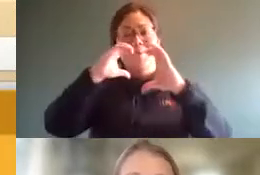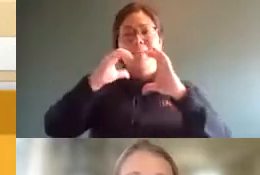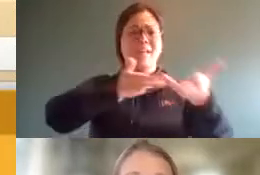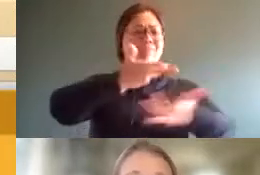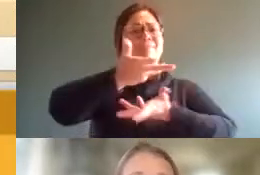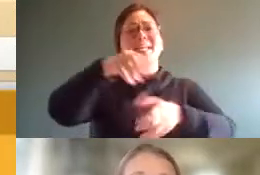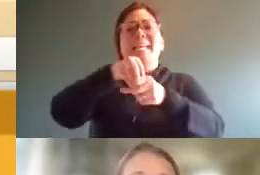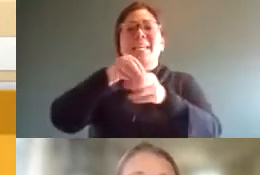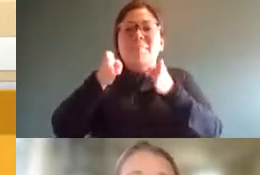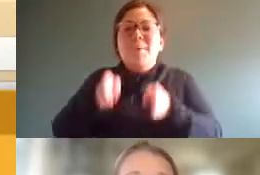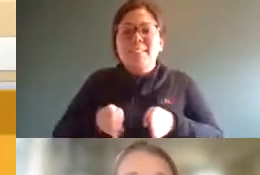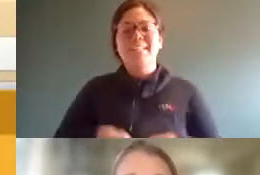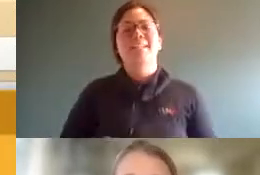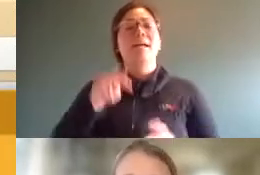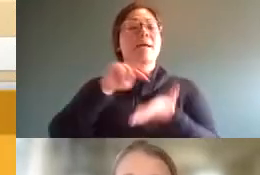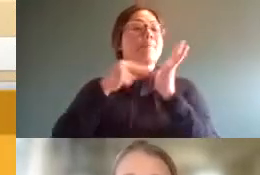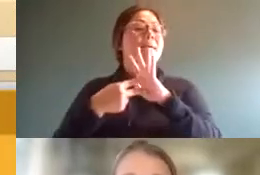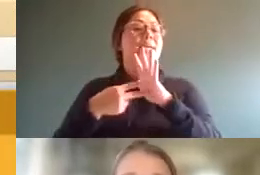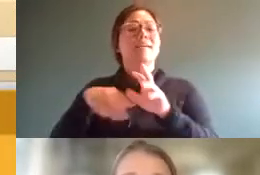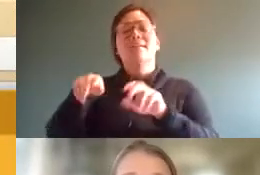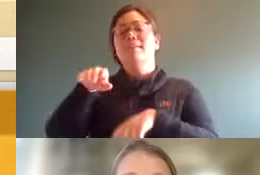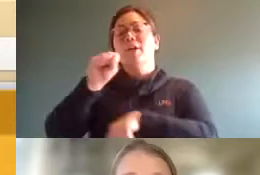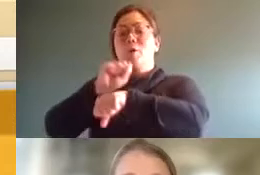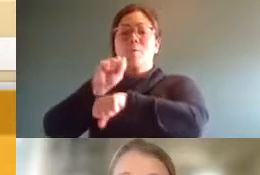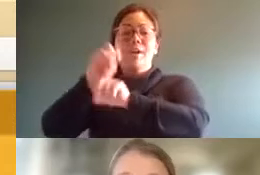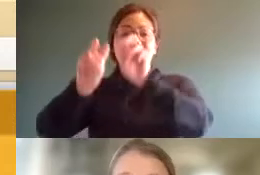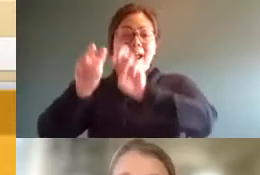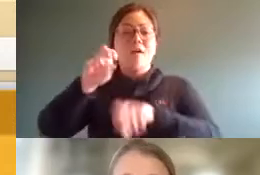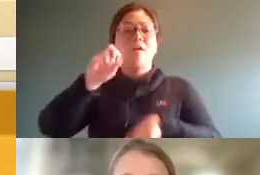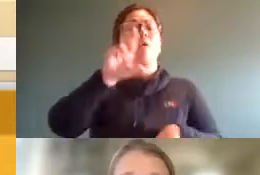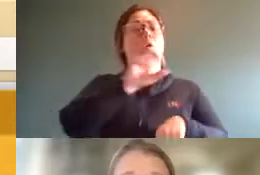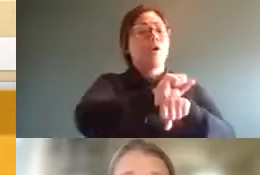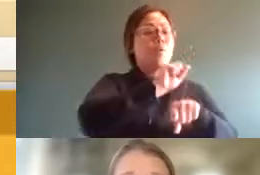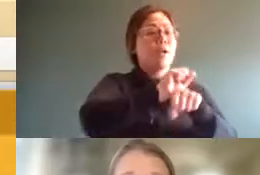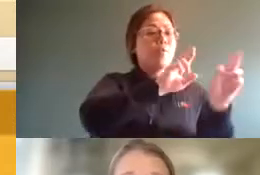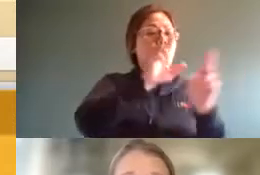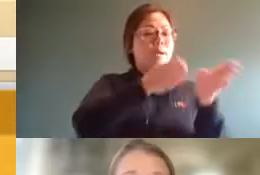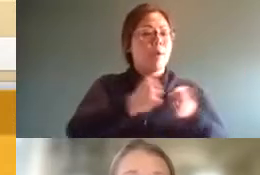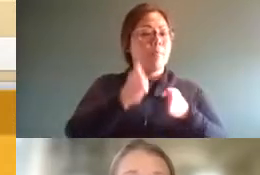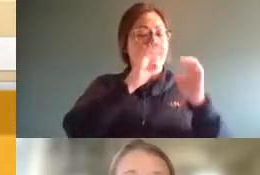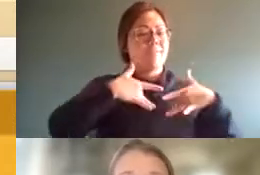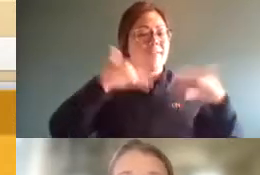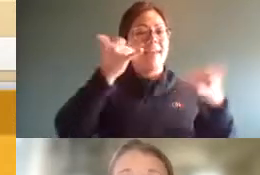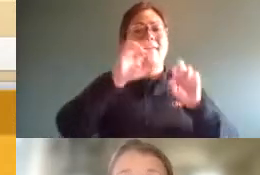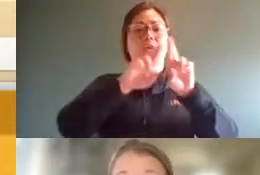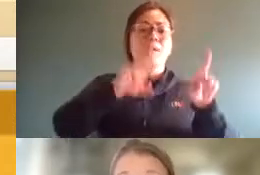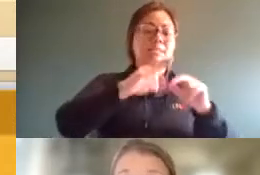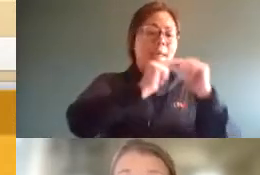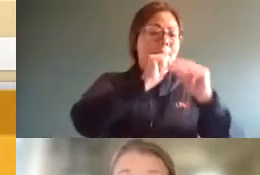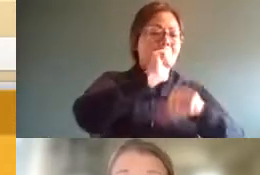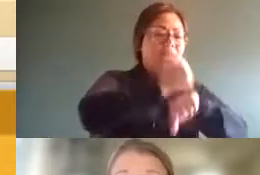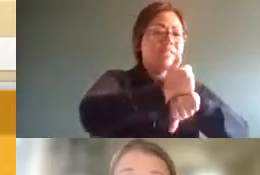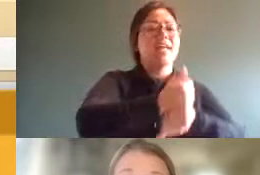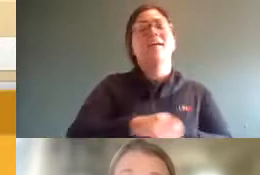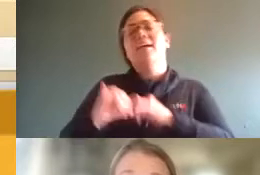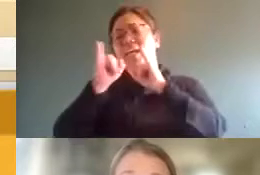conversations. This could include career fairs or career readiness events like resume building, interviewing, or